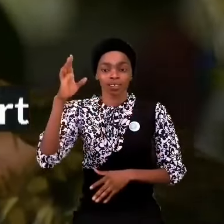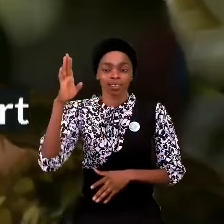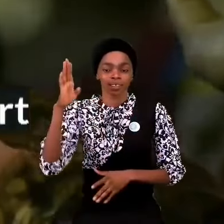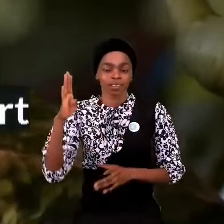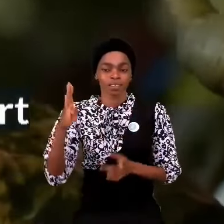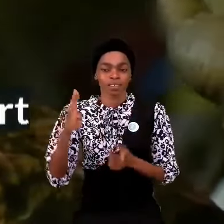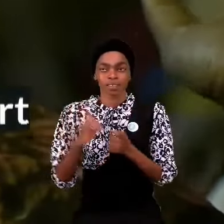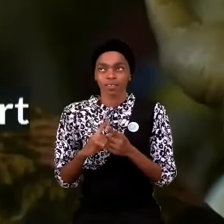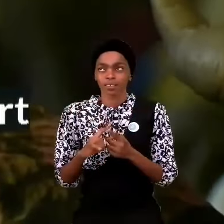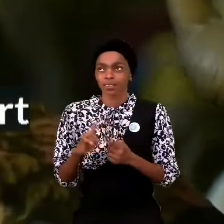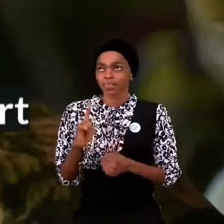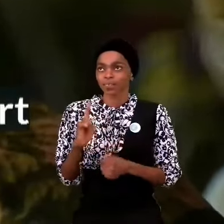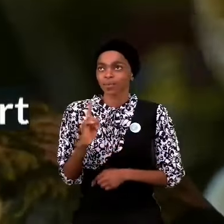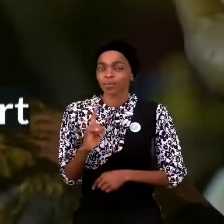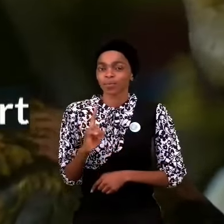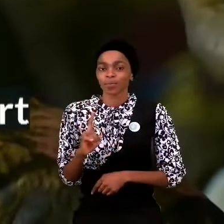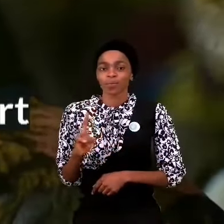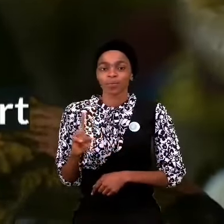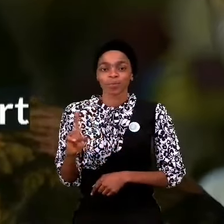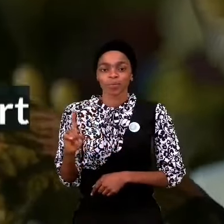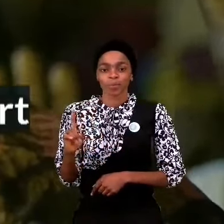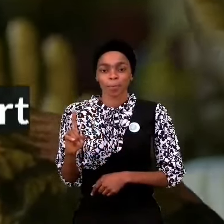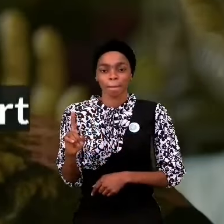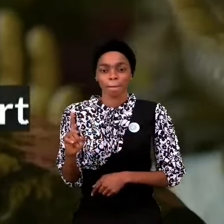How great thou